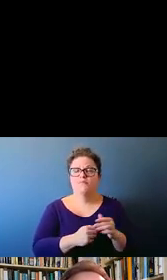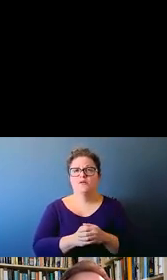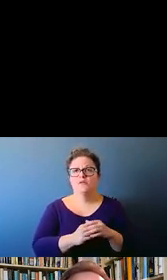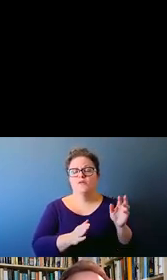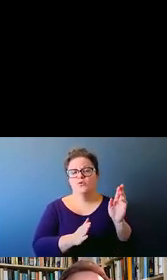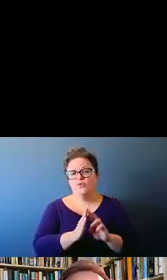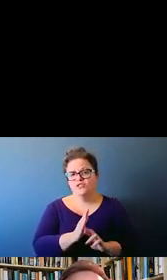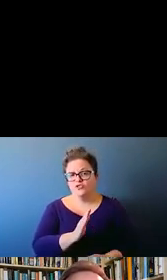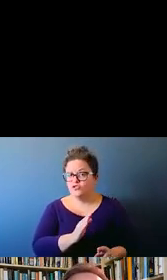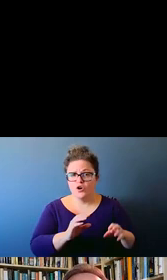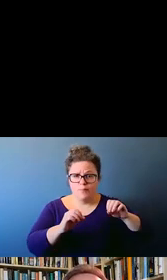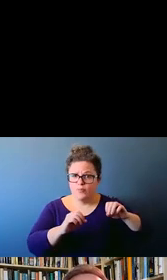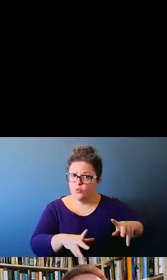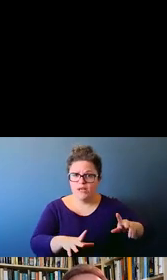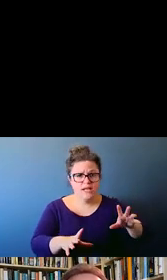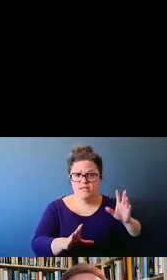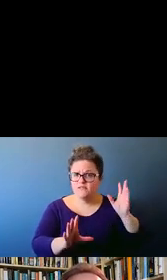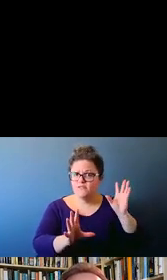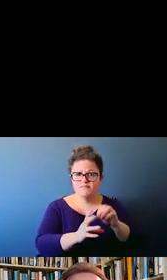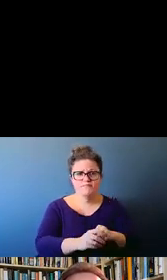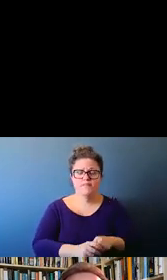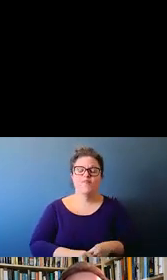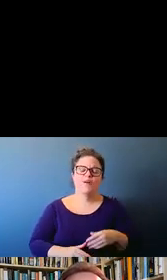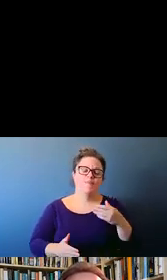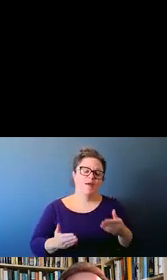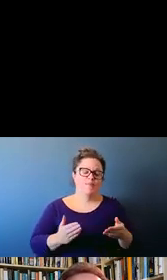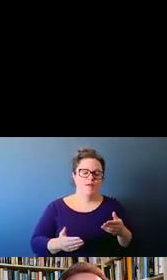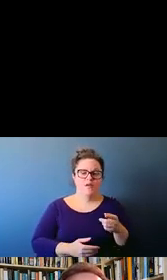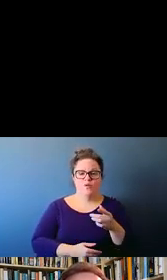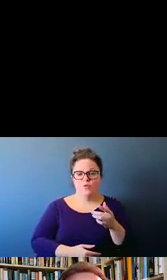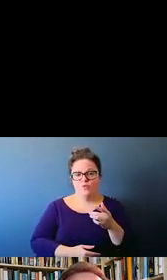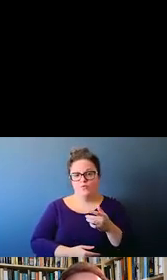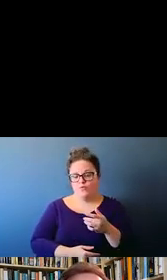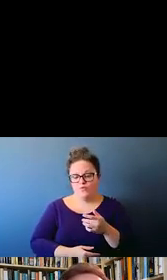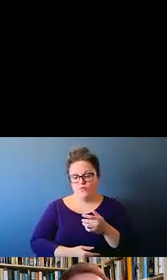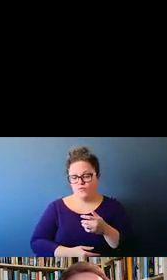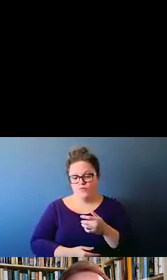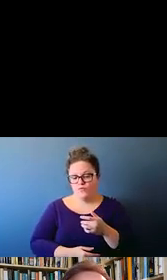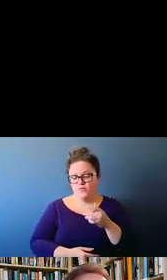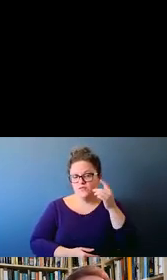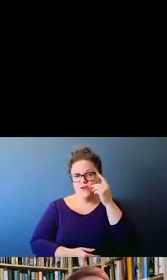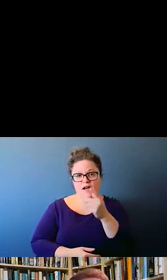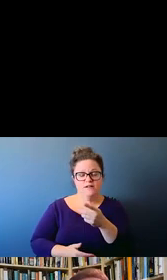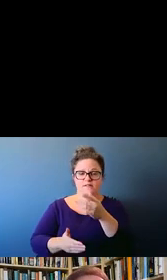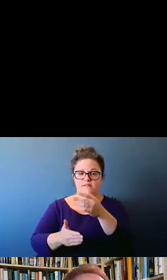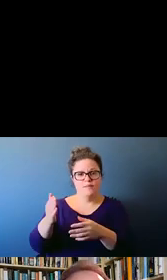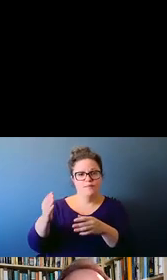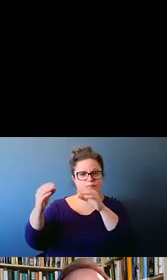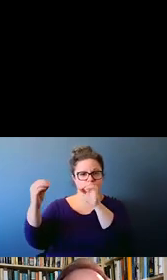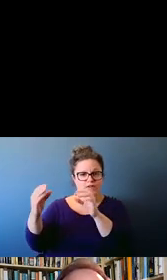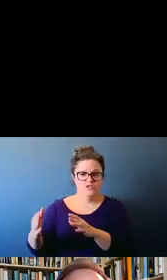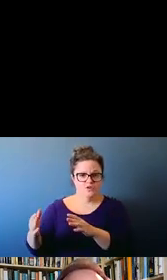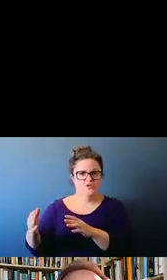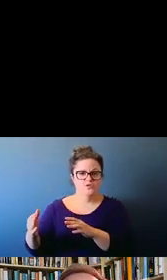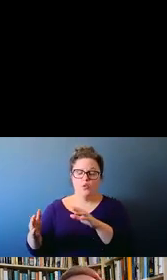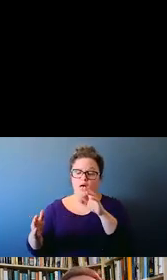along in your degree, you may find that there are professors who are conducting research, who are looking for students to hire